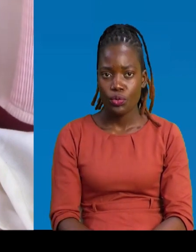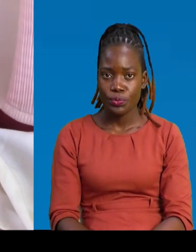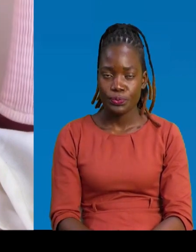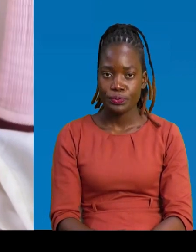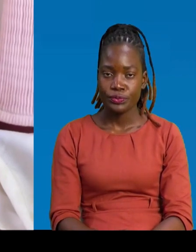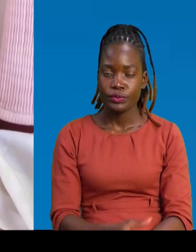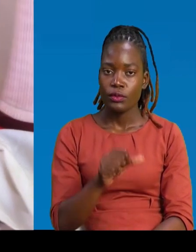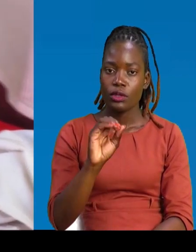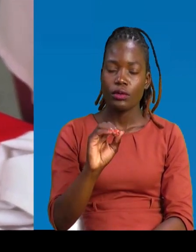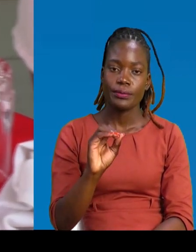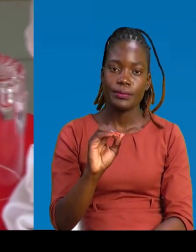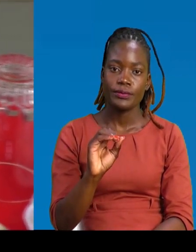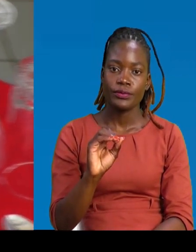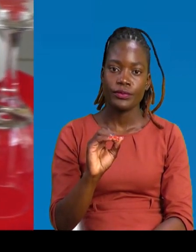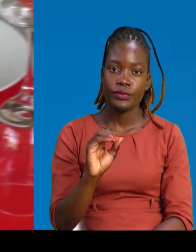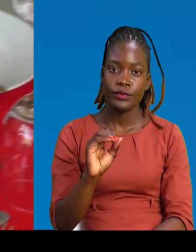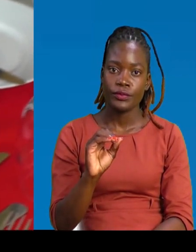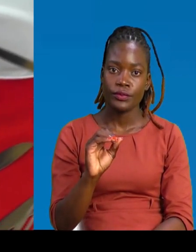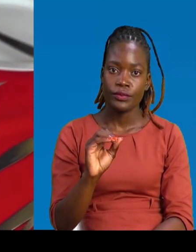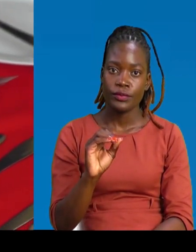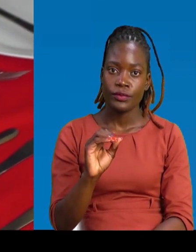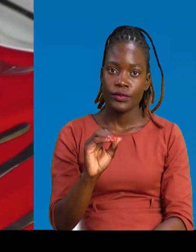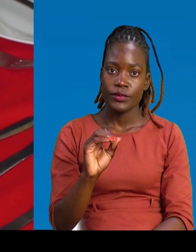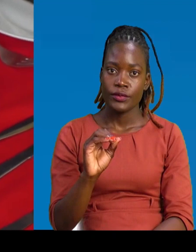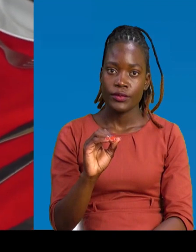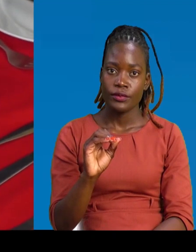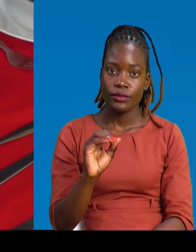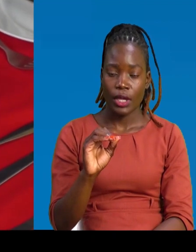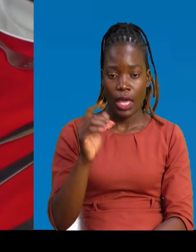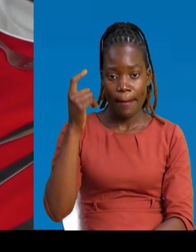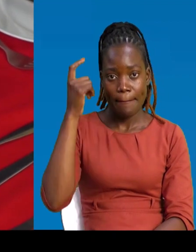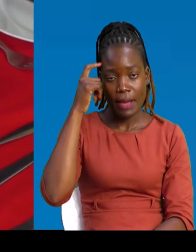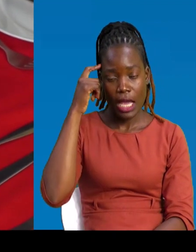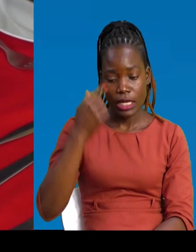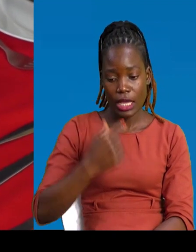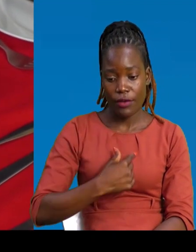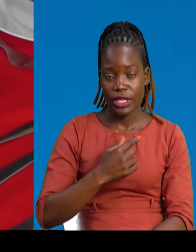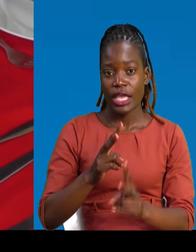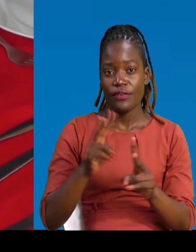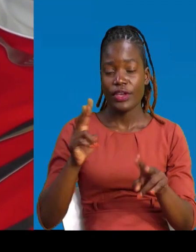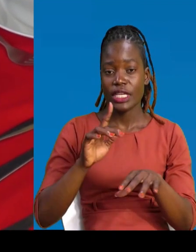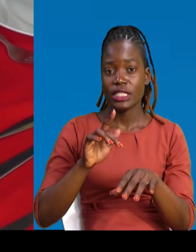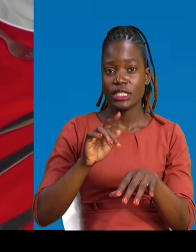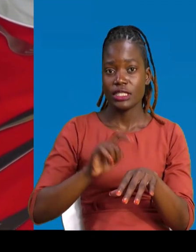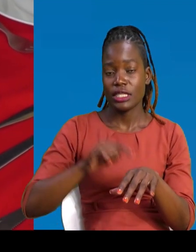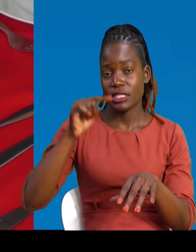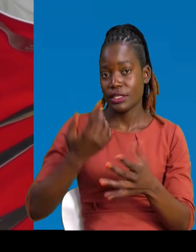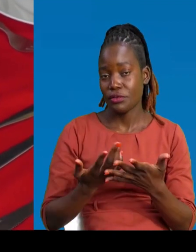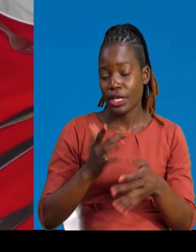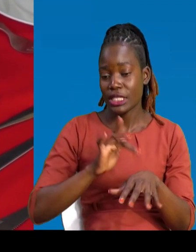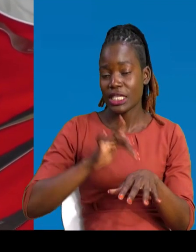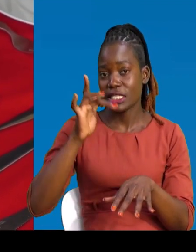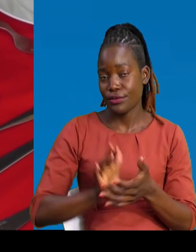yeah, so, Kilaitenda through them, guest, in my mind, their guest is very sensitive. But love that Naneza Poteza at